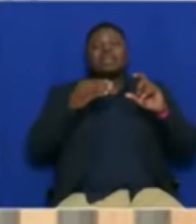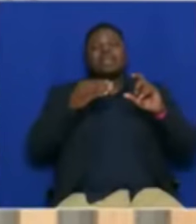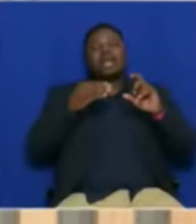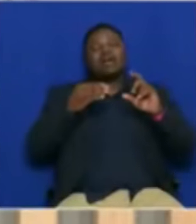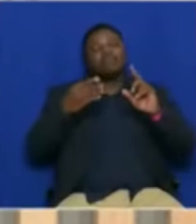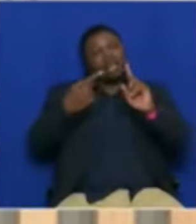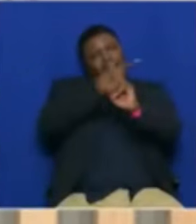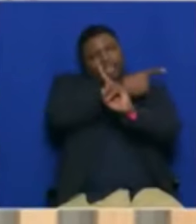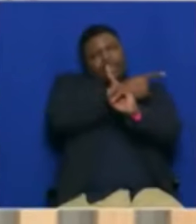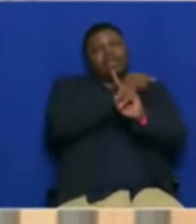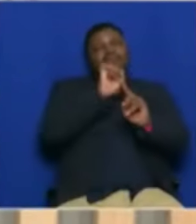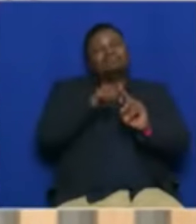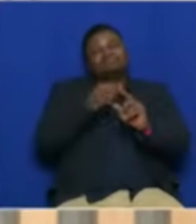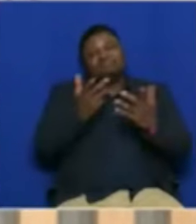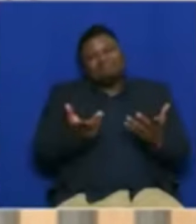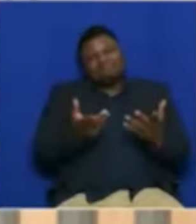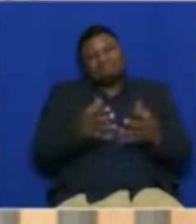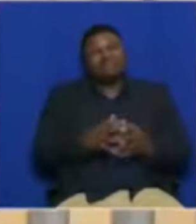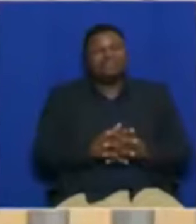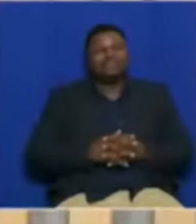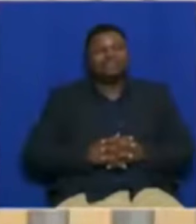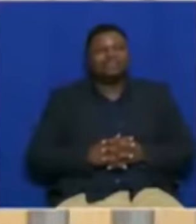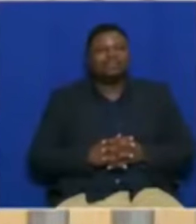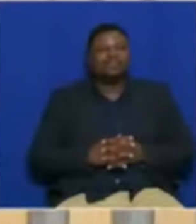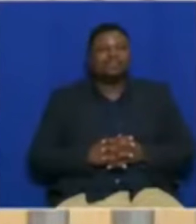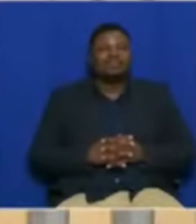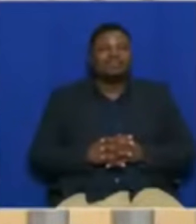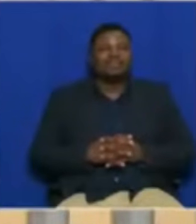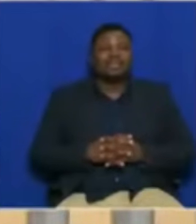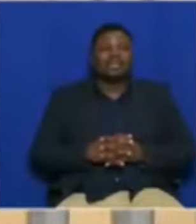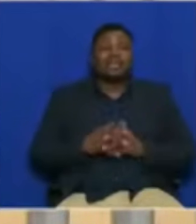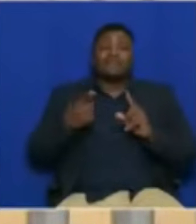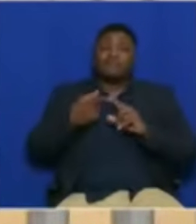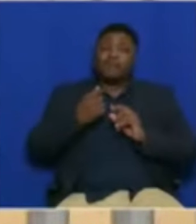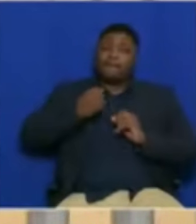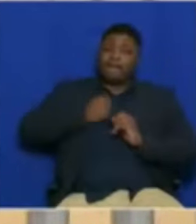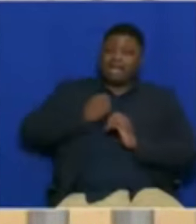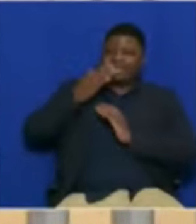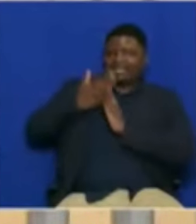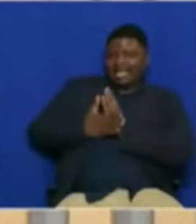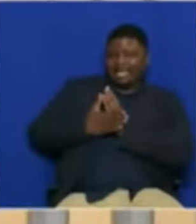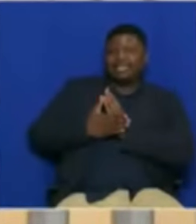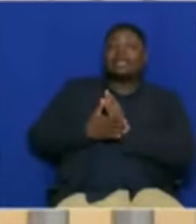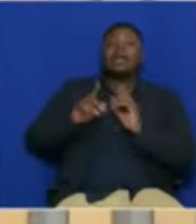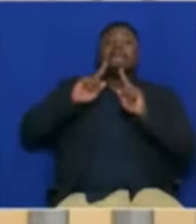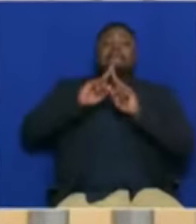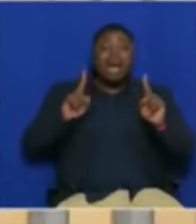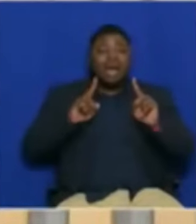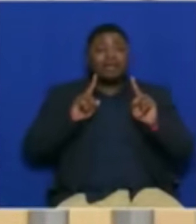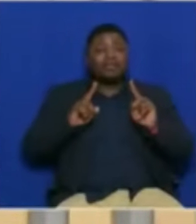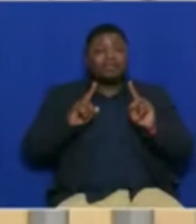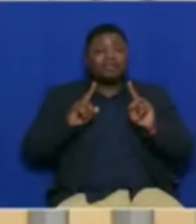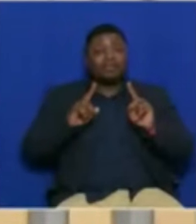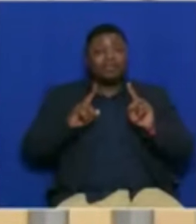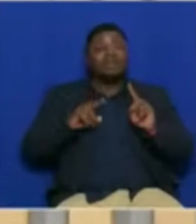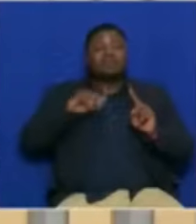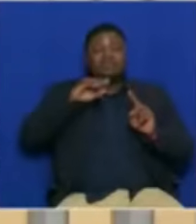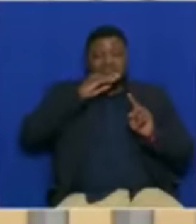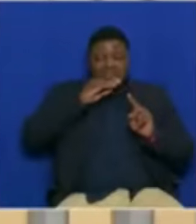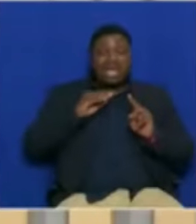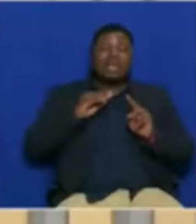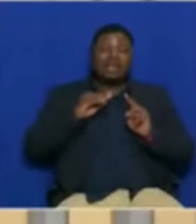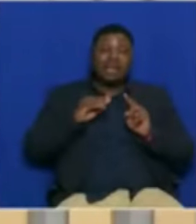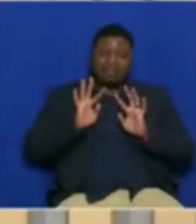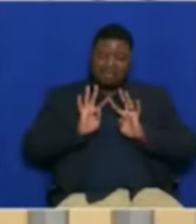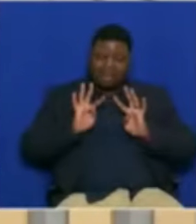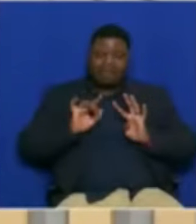12.4, the panel was chosen by accused one. It was chosen by accused one. Okay. Meaning that comes from the